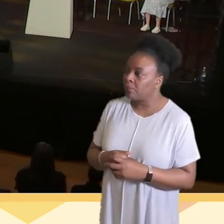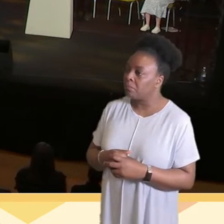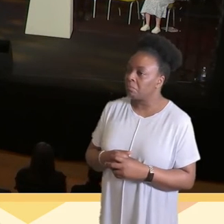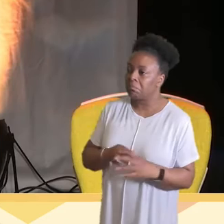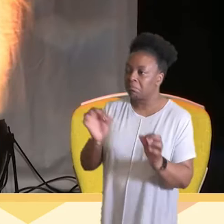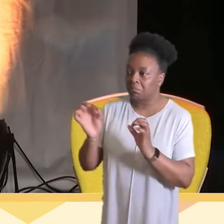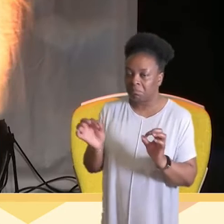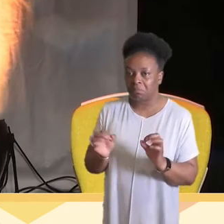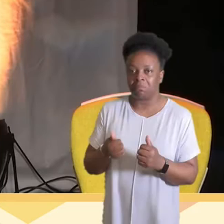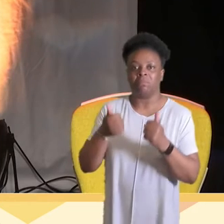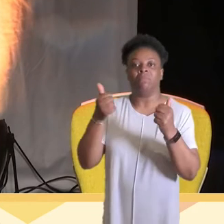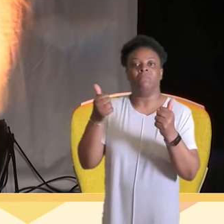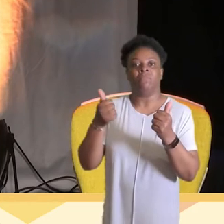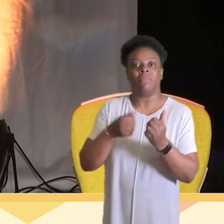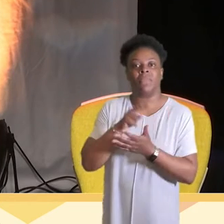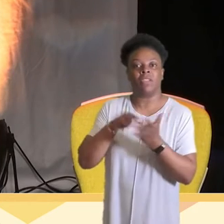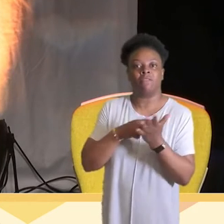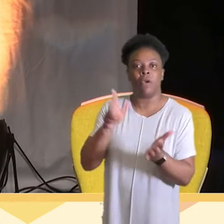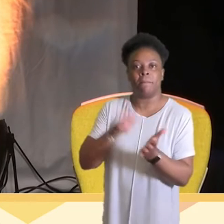No, the vote is carried. Thank you.